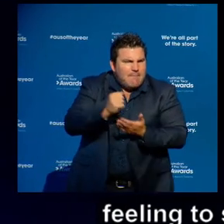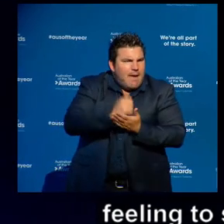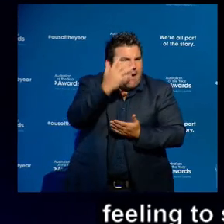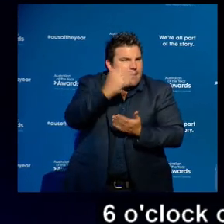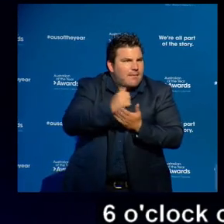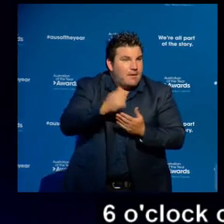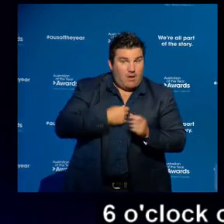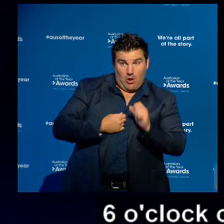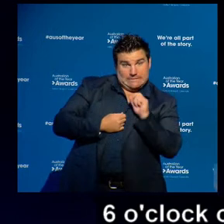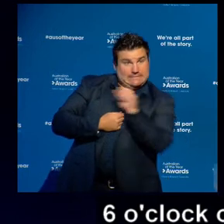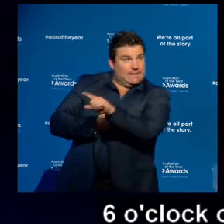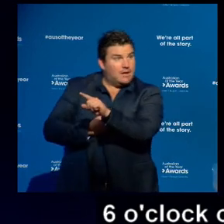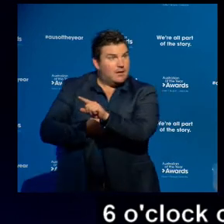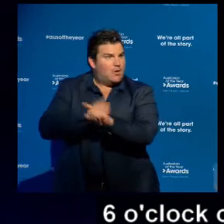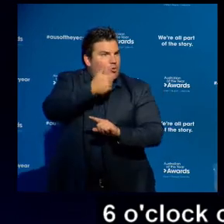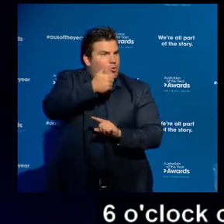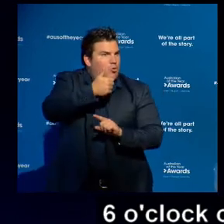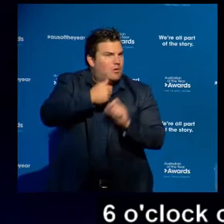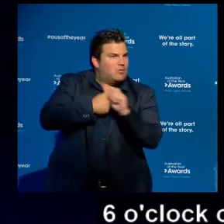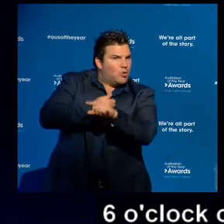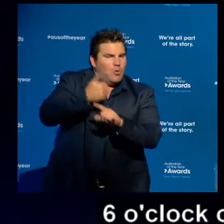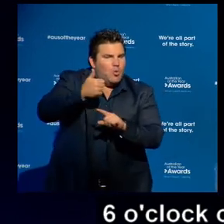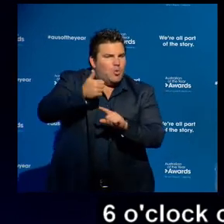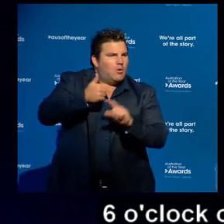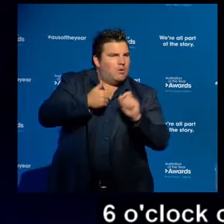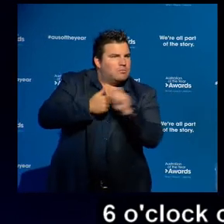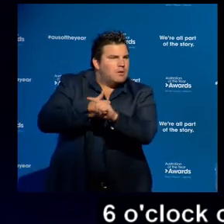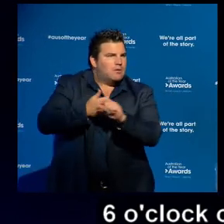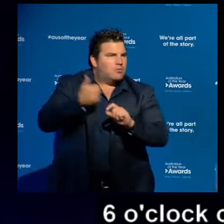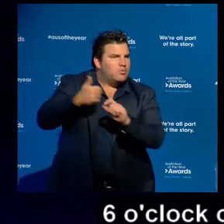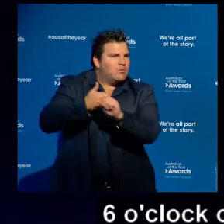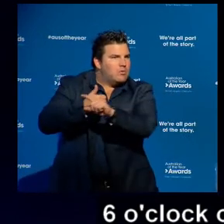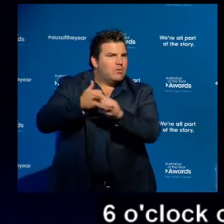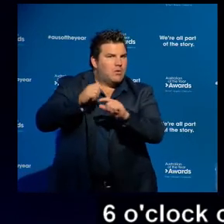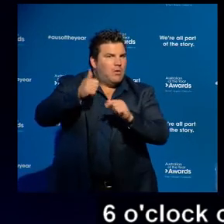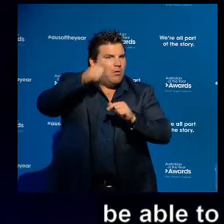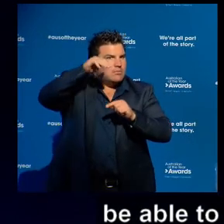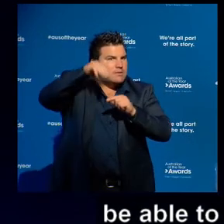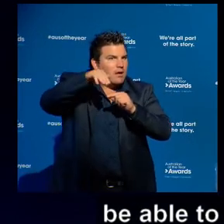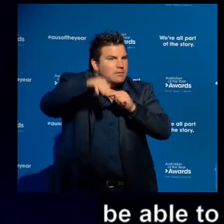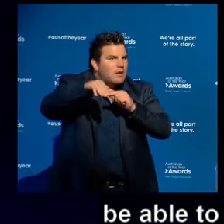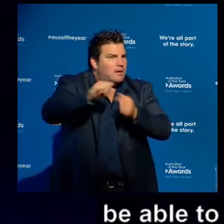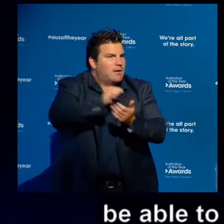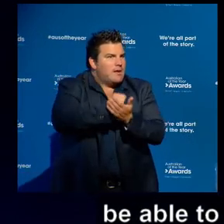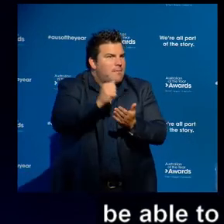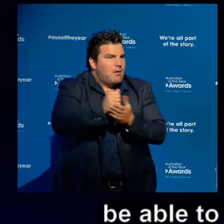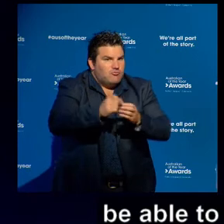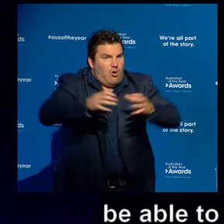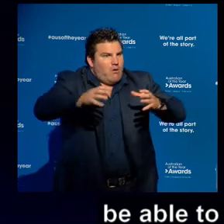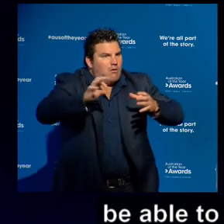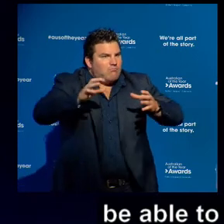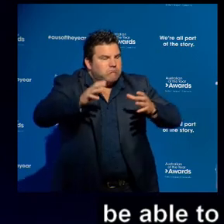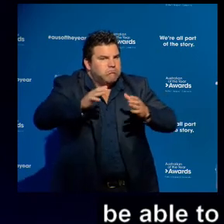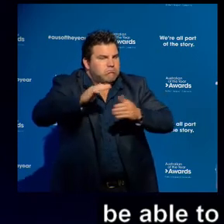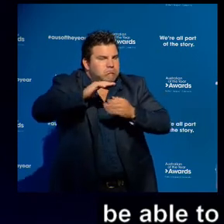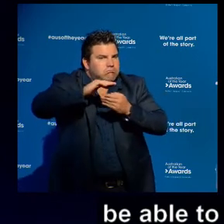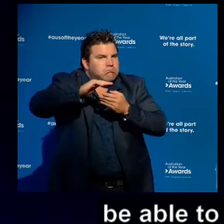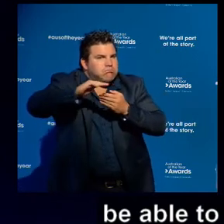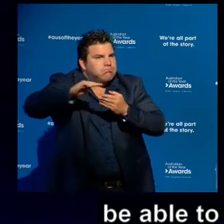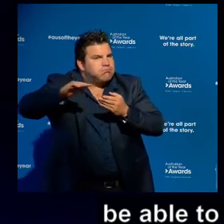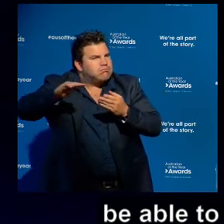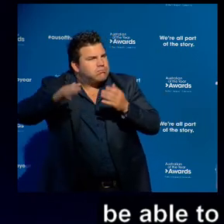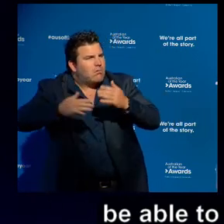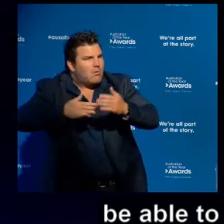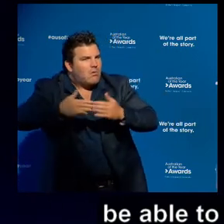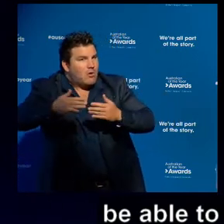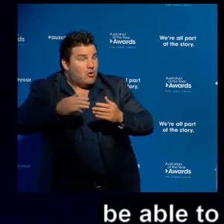that the latest numbers were good, and we were doing well, and that we've been able to manage